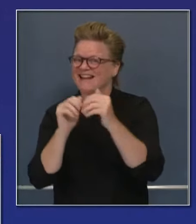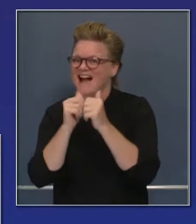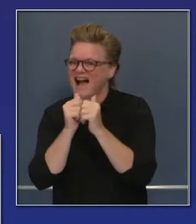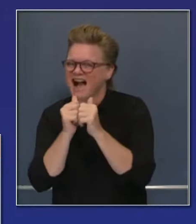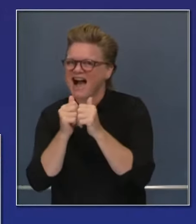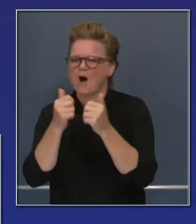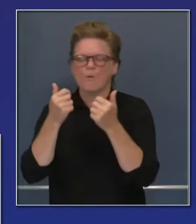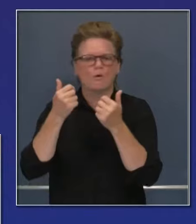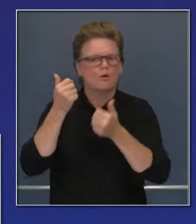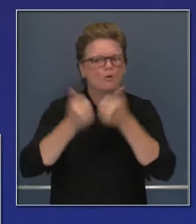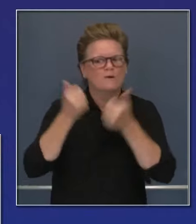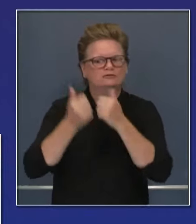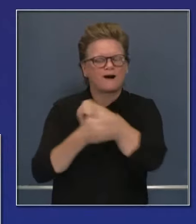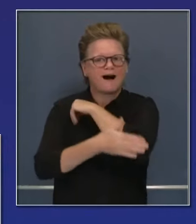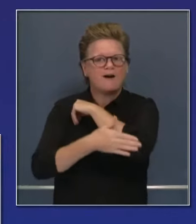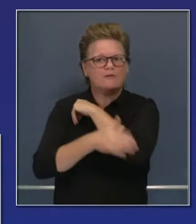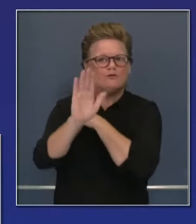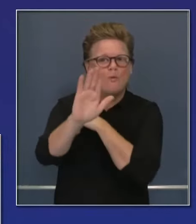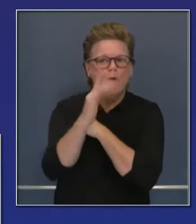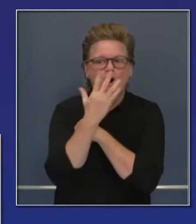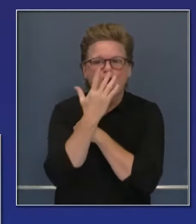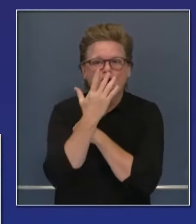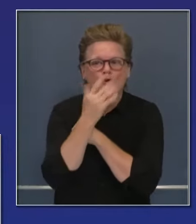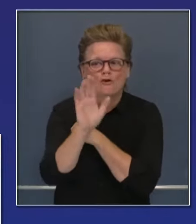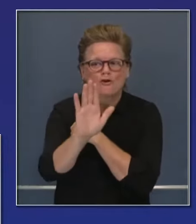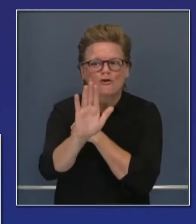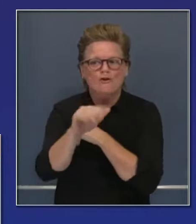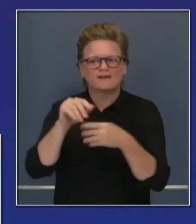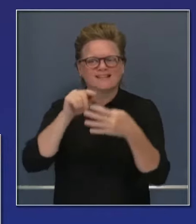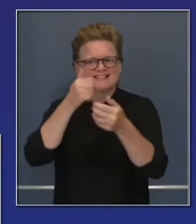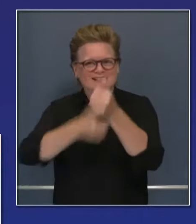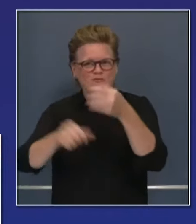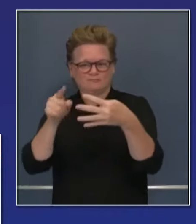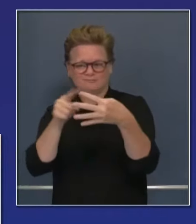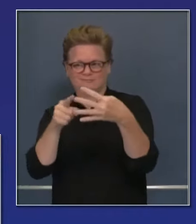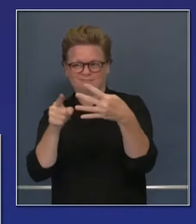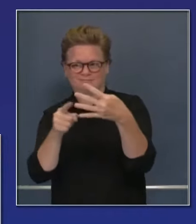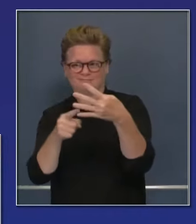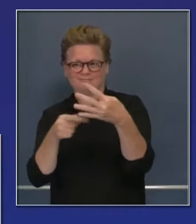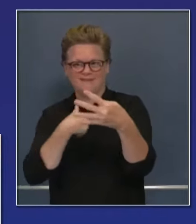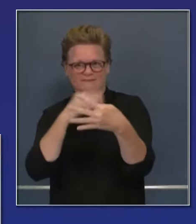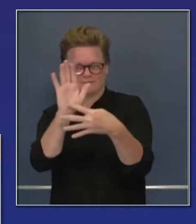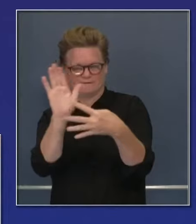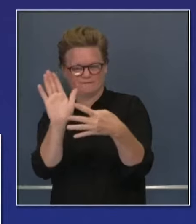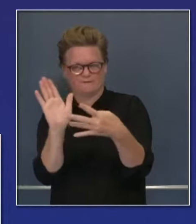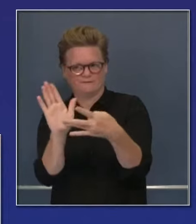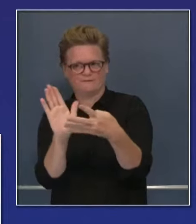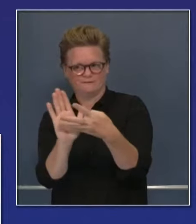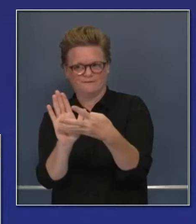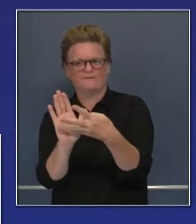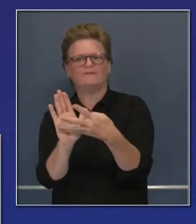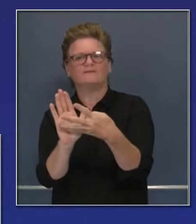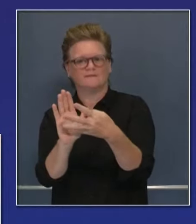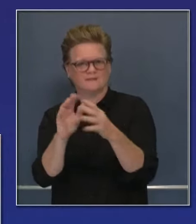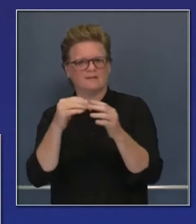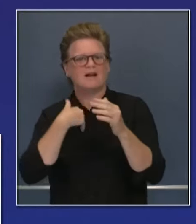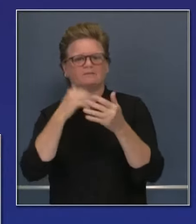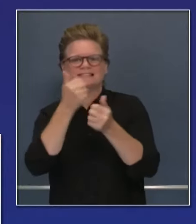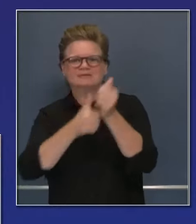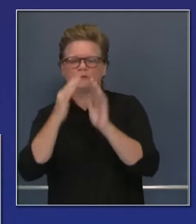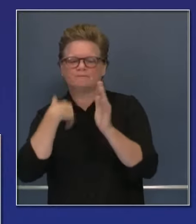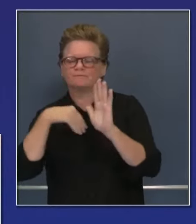when the state is allowed to move forward sectorally and regionally throughout the state of California. The foundational county